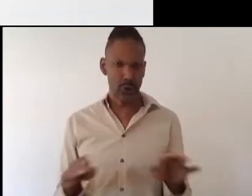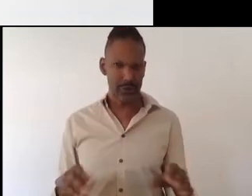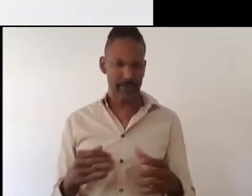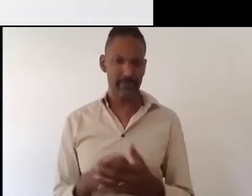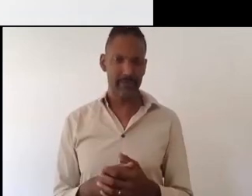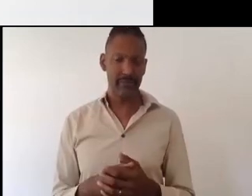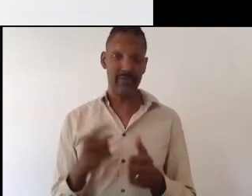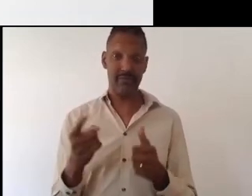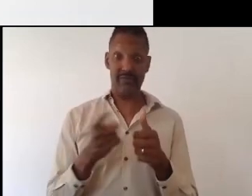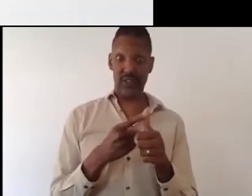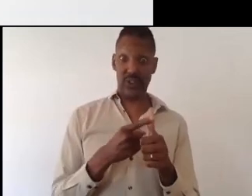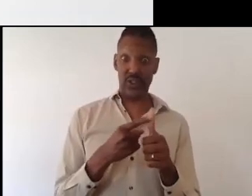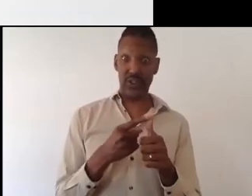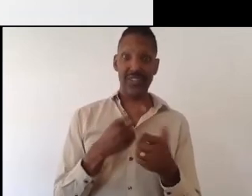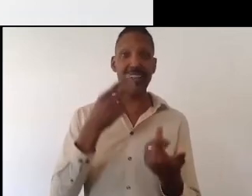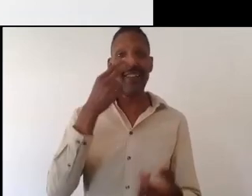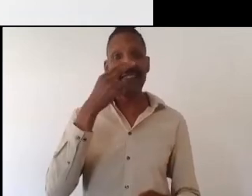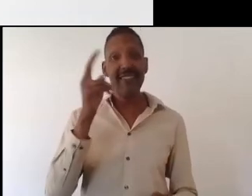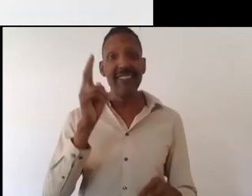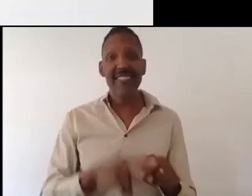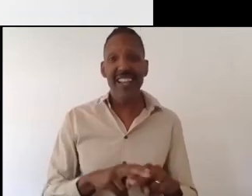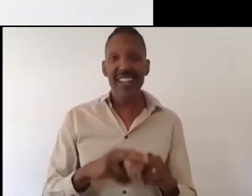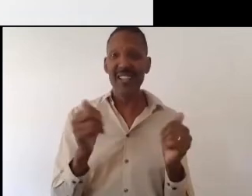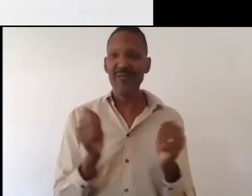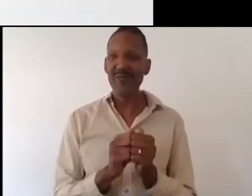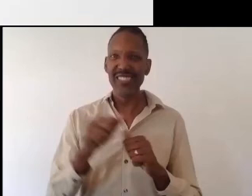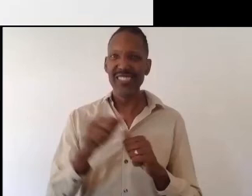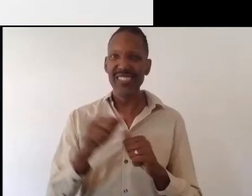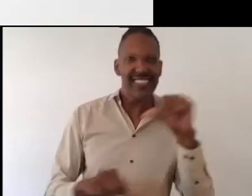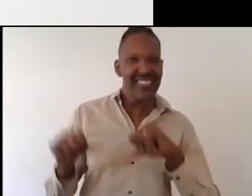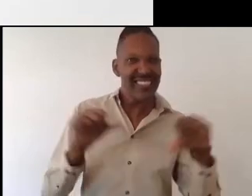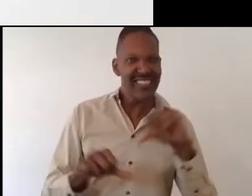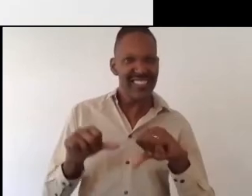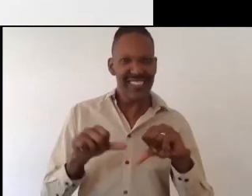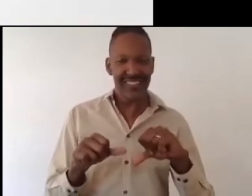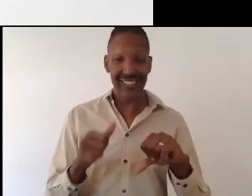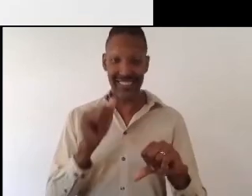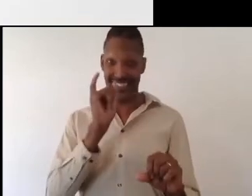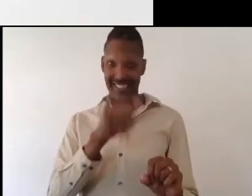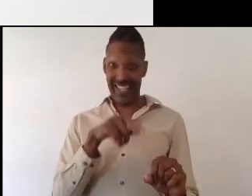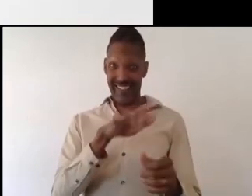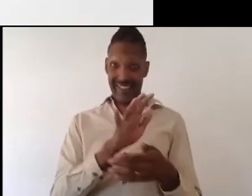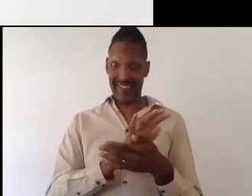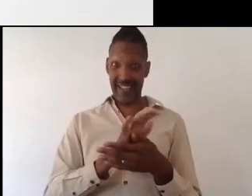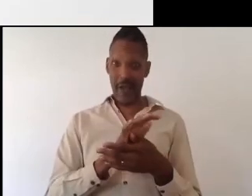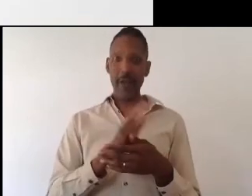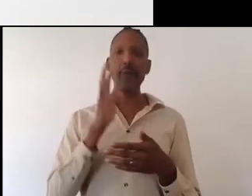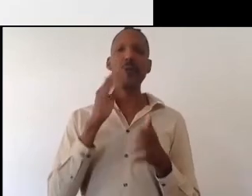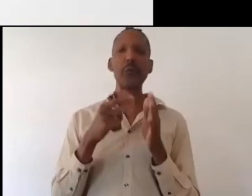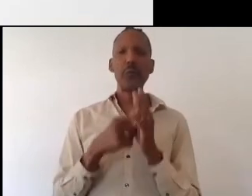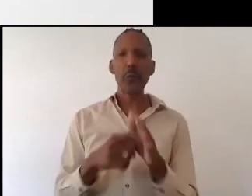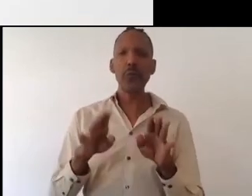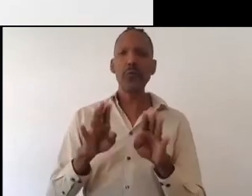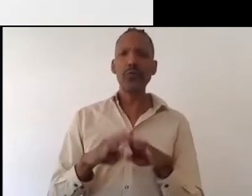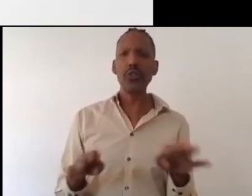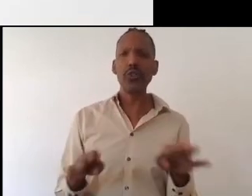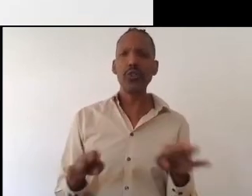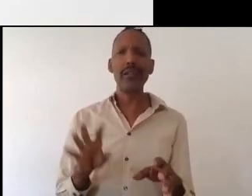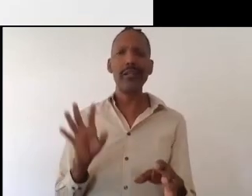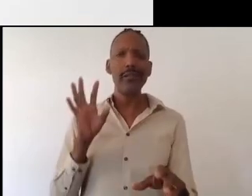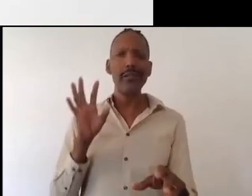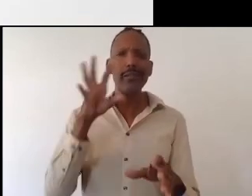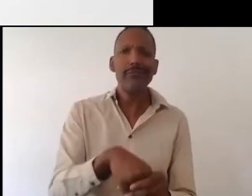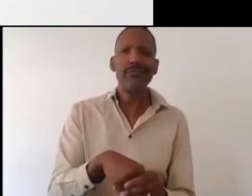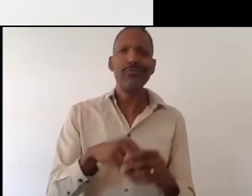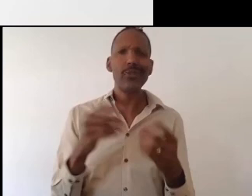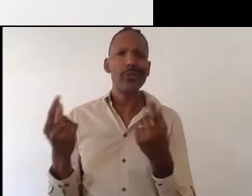Science, shows infants and toddlers and adults in everyday activities with adults,